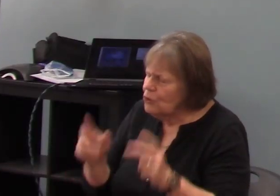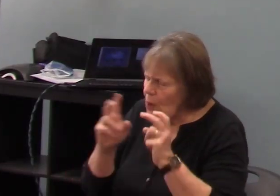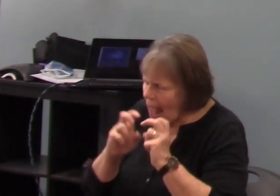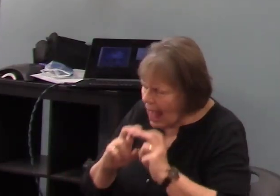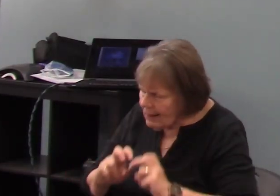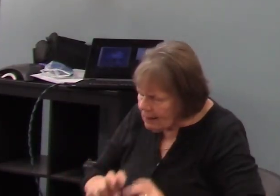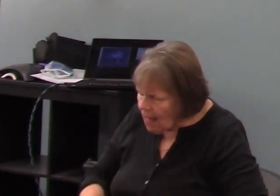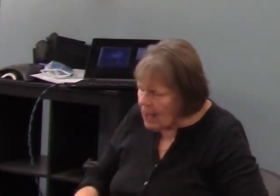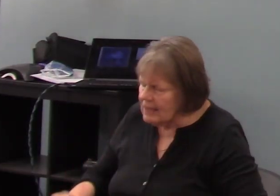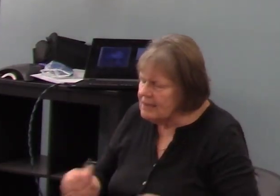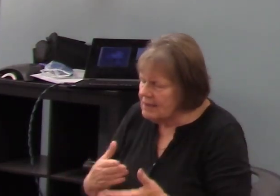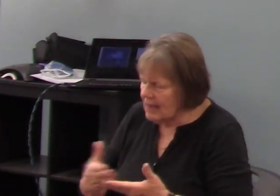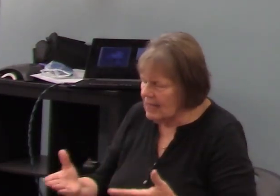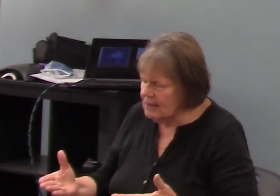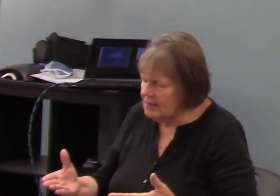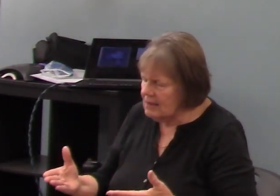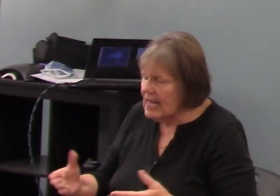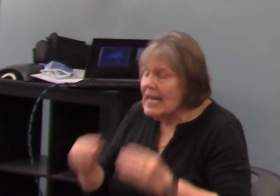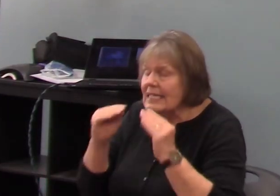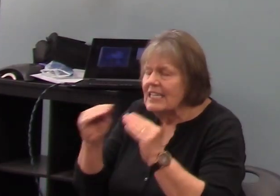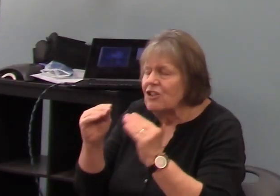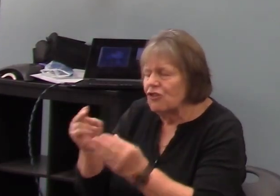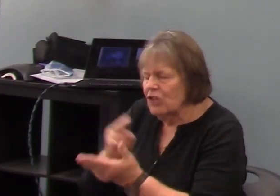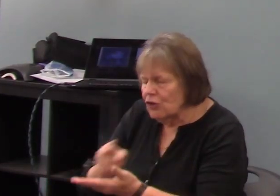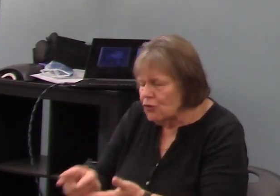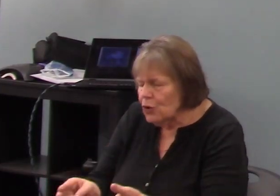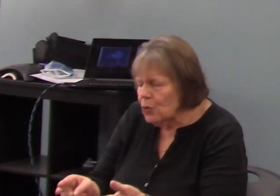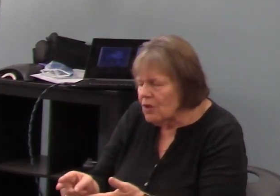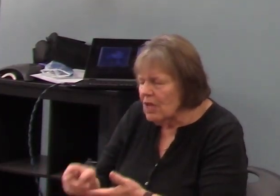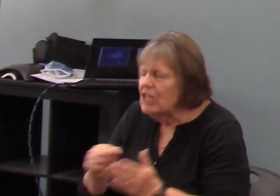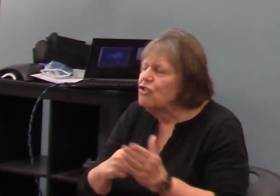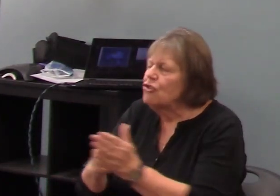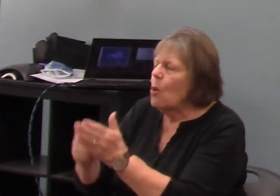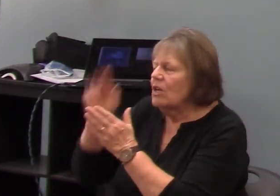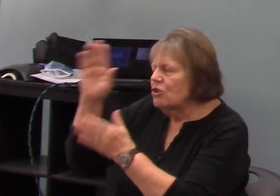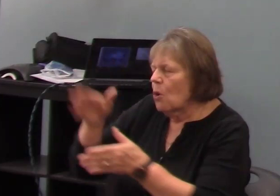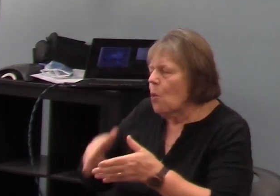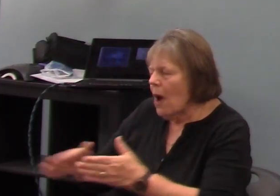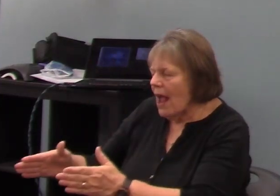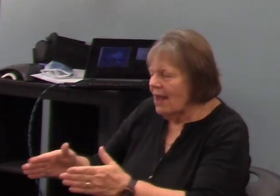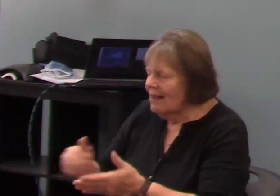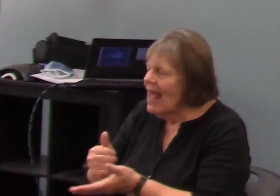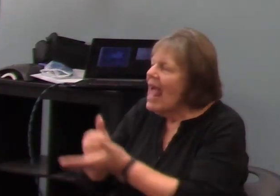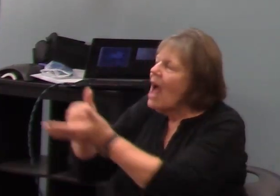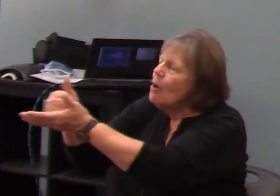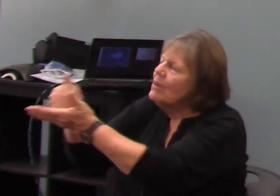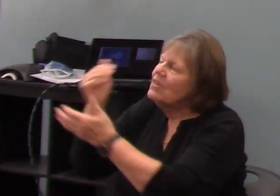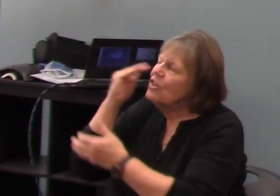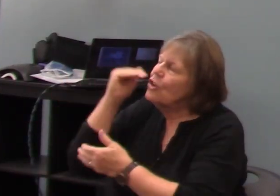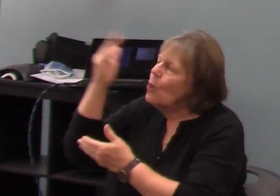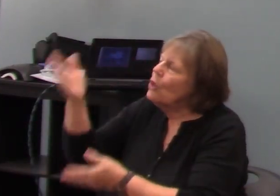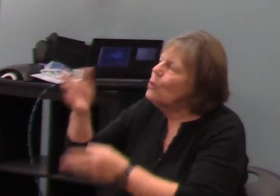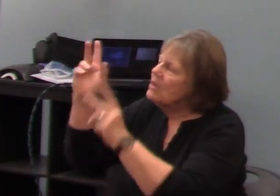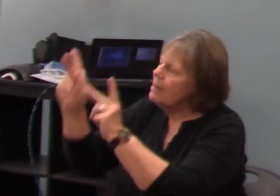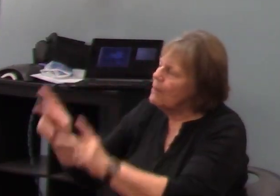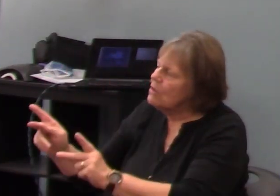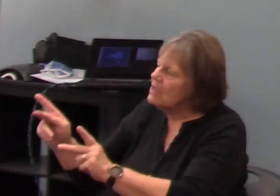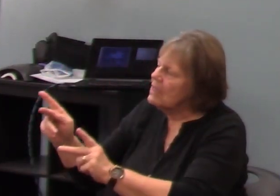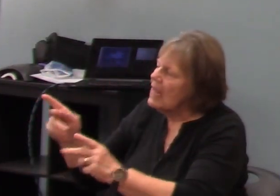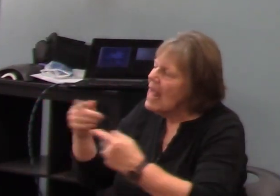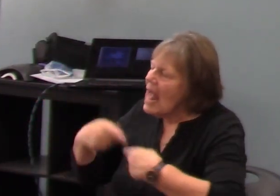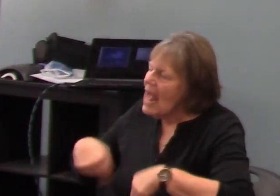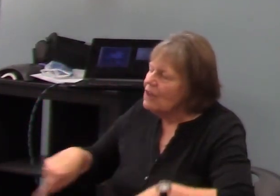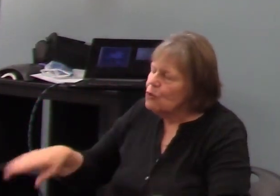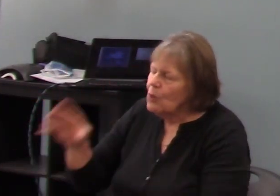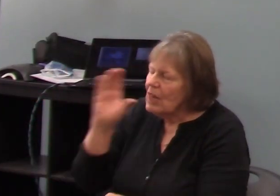us the truth, show us your way, help us to know you as a person, even as we look for your fingerprints in this world. We pray all